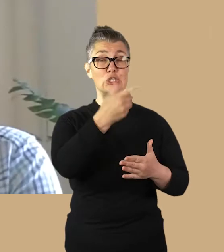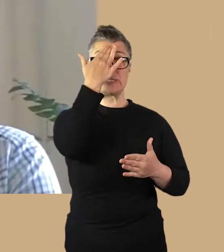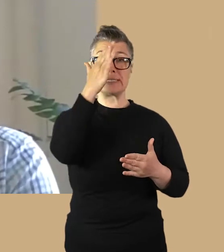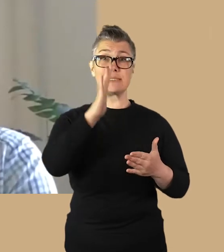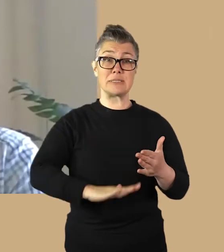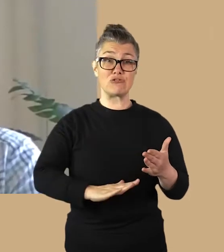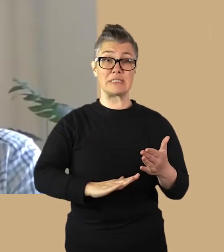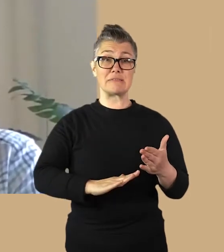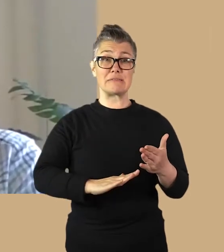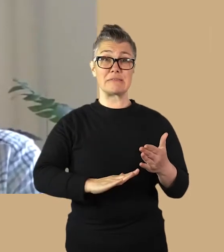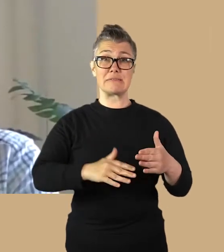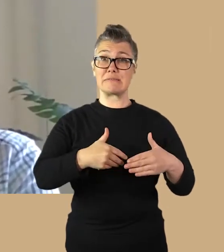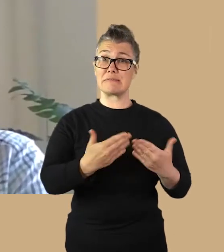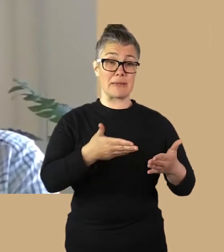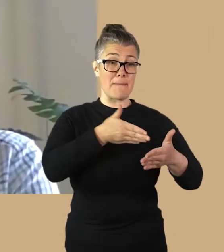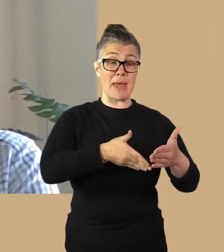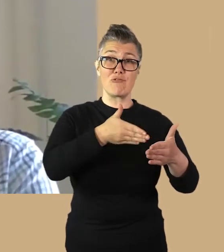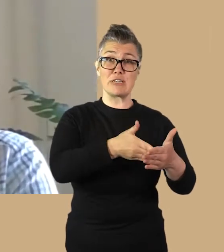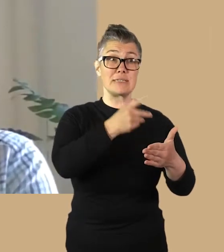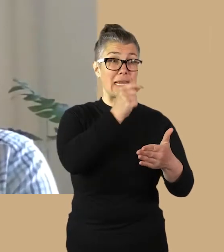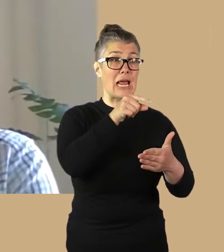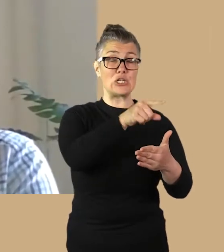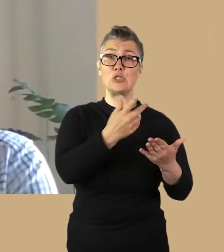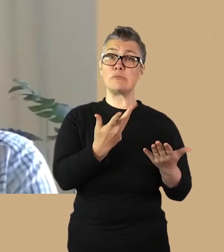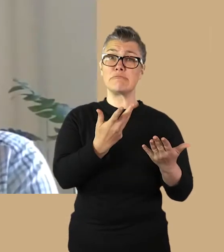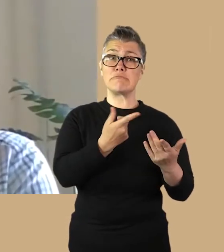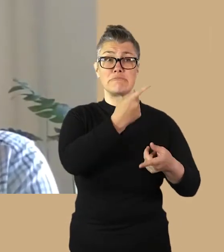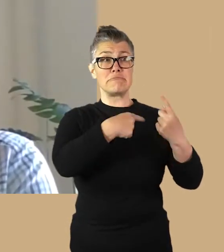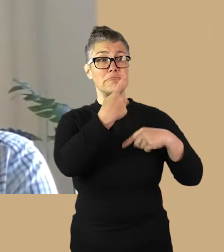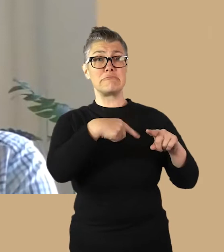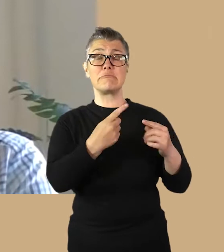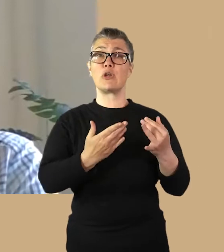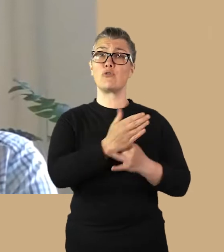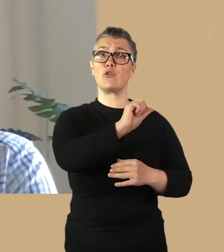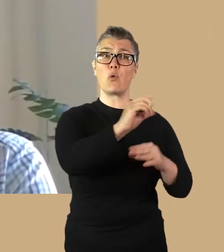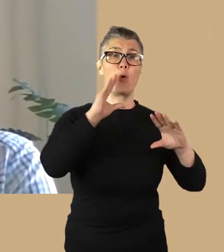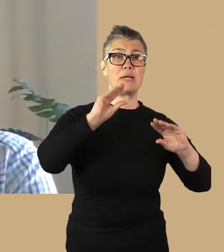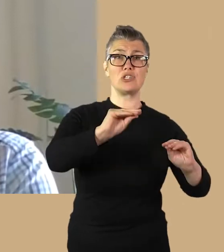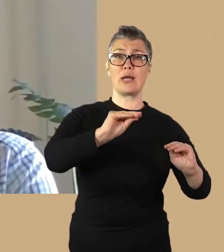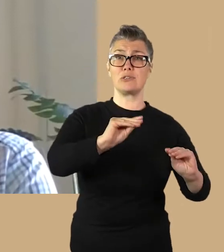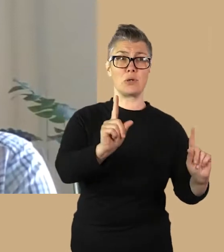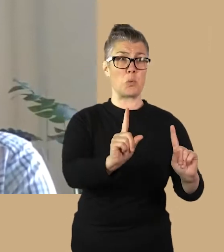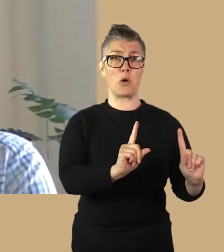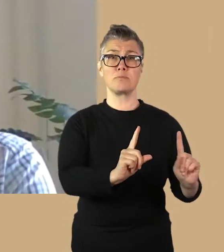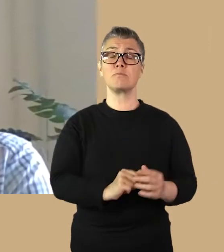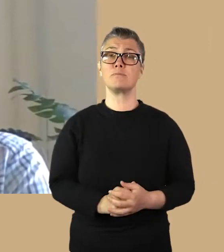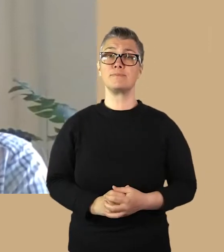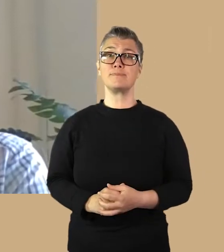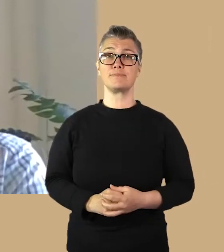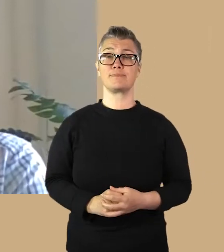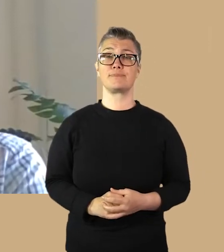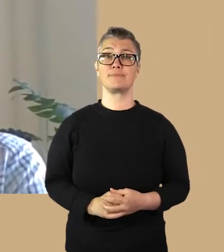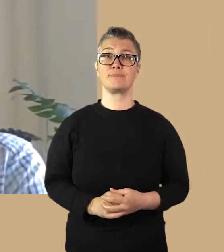Your question is, did you experience areas, and can you identify them for us at any time of your education?